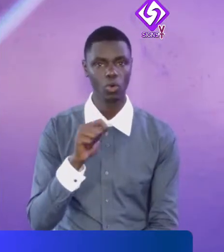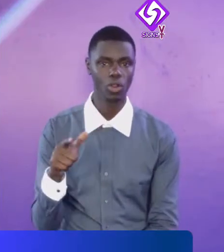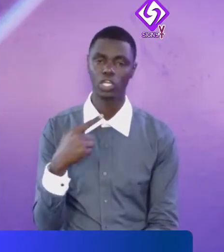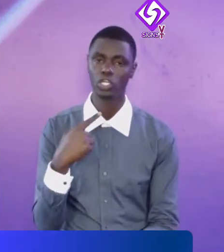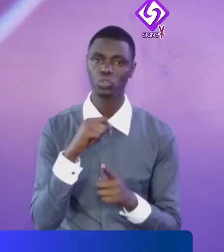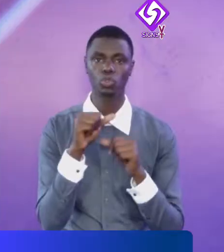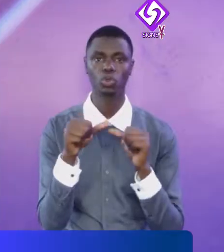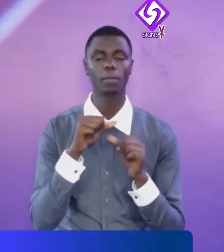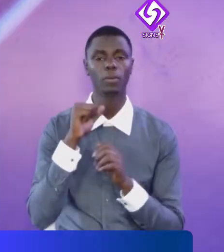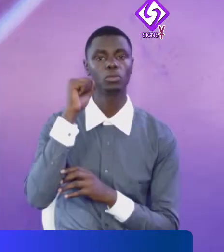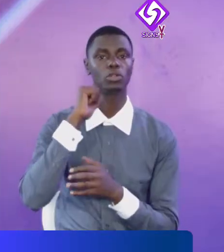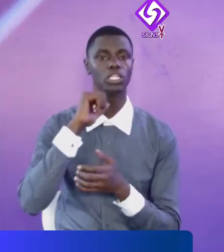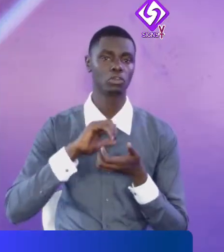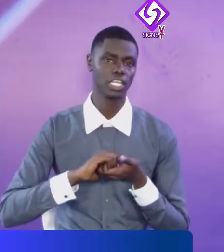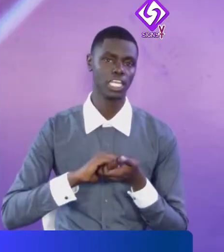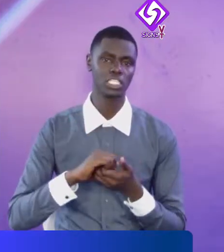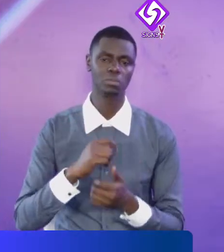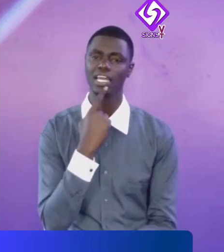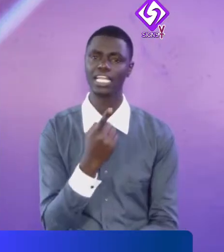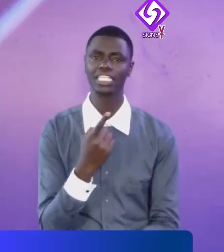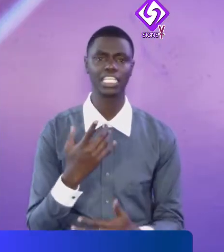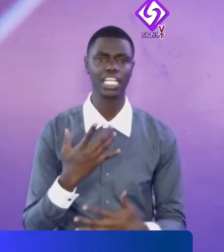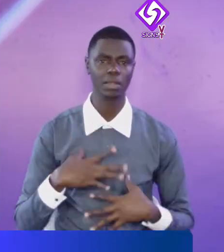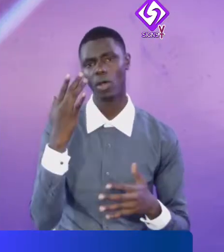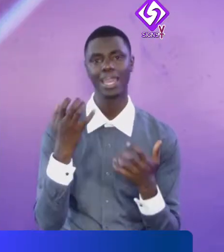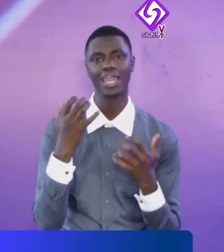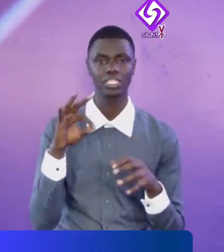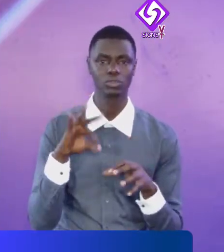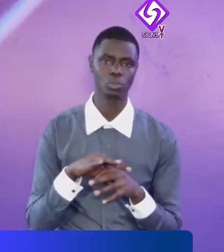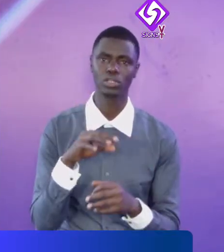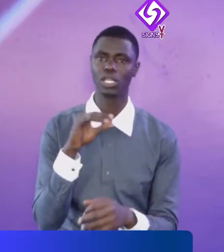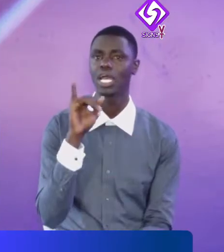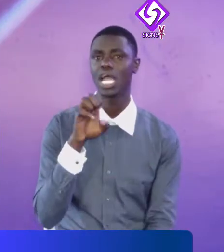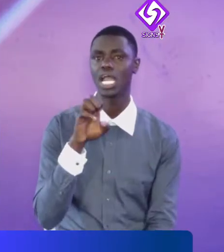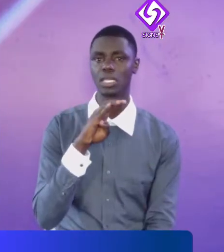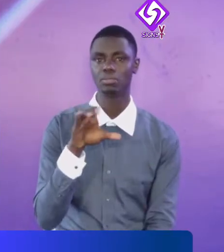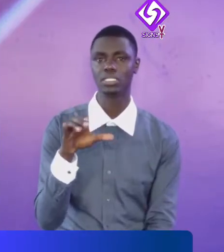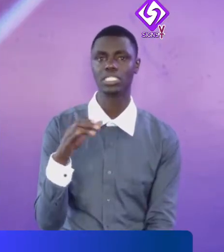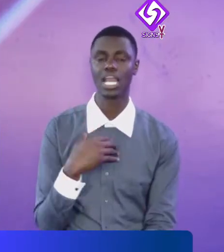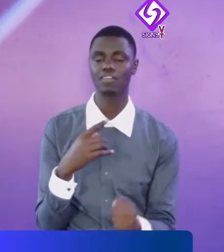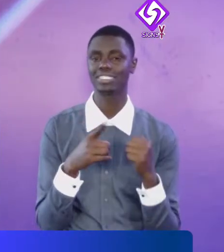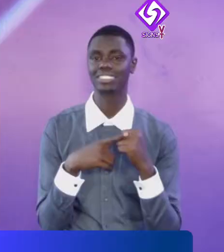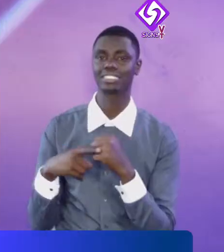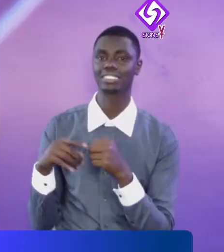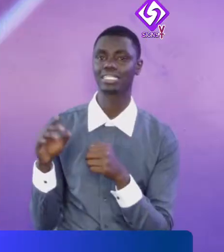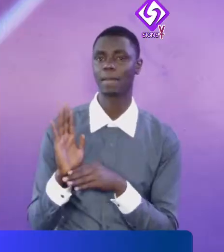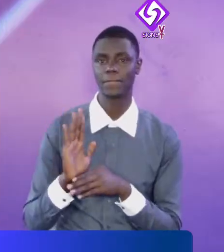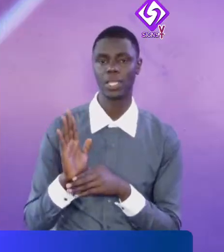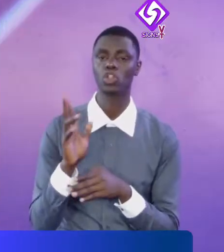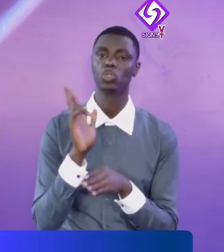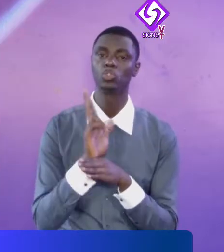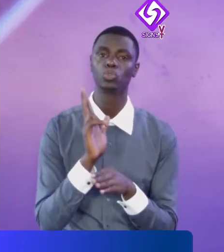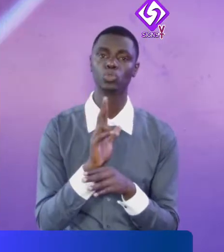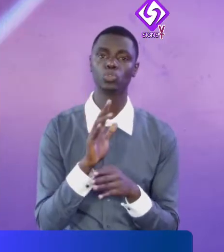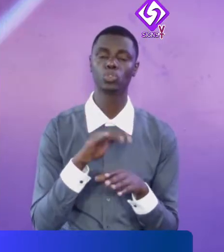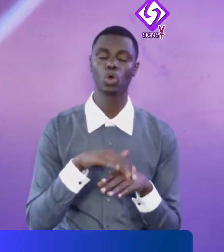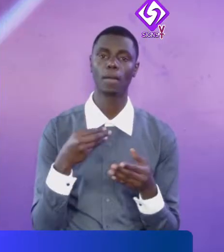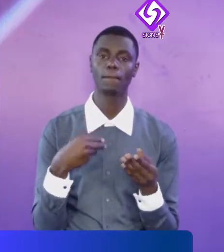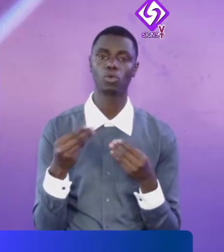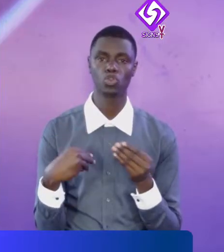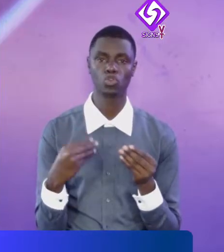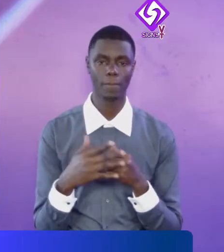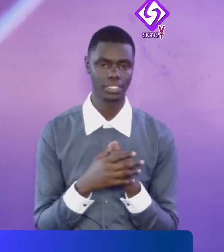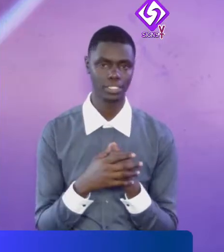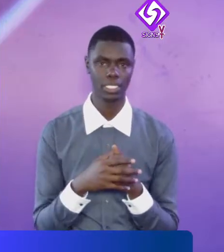political engagement and tell people why they need to vote. Because IBC has got 66 billion shillings to spend on procurement,